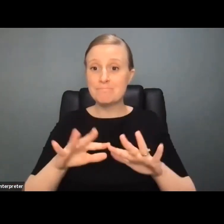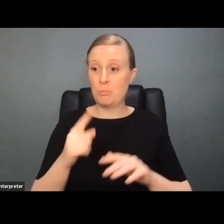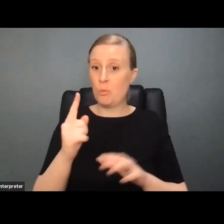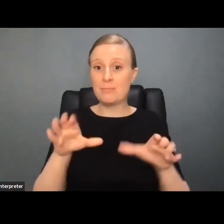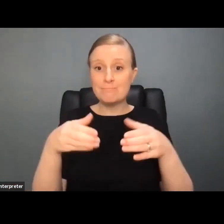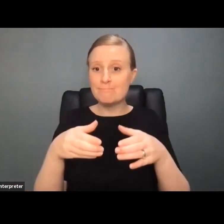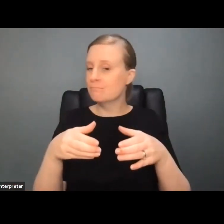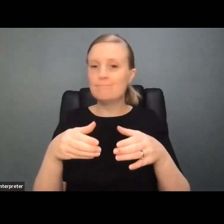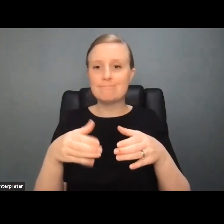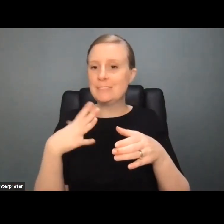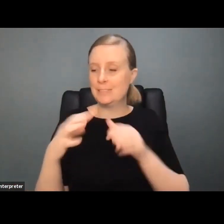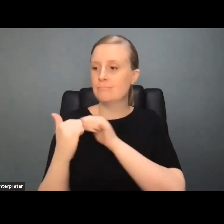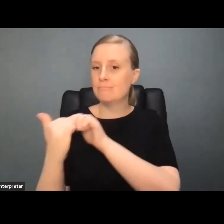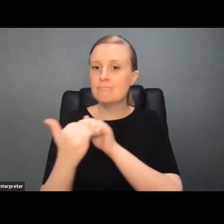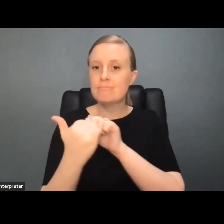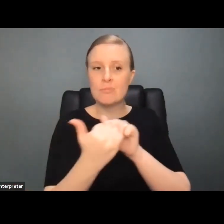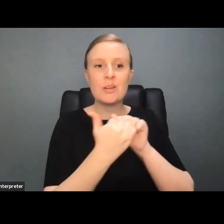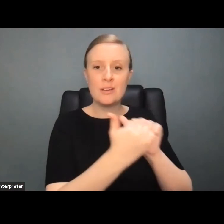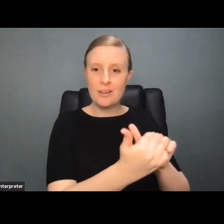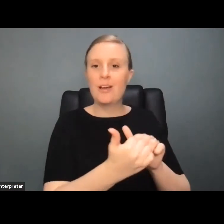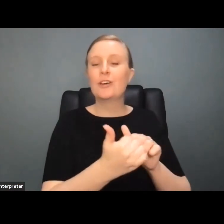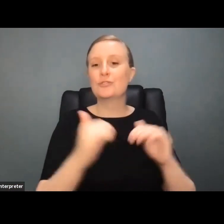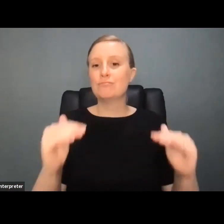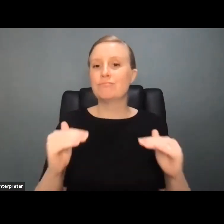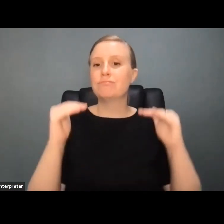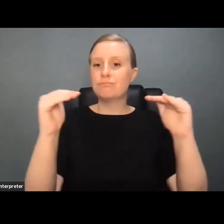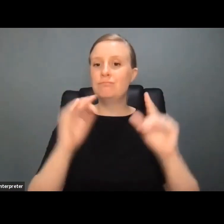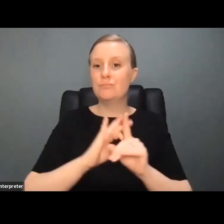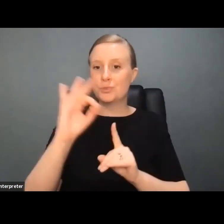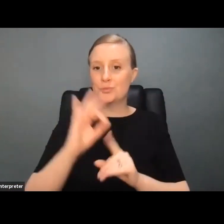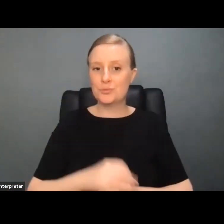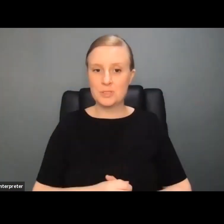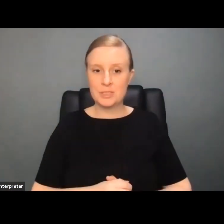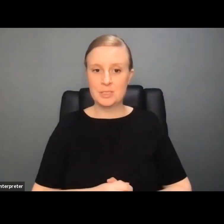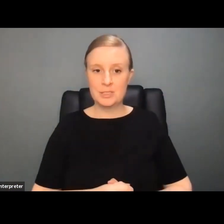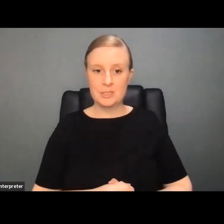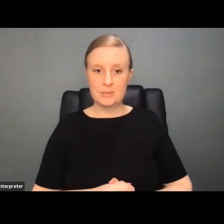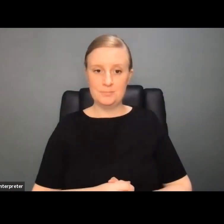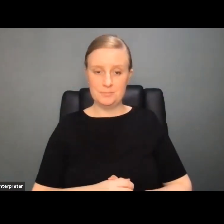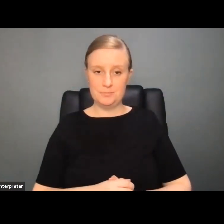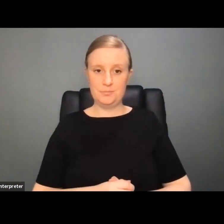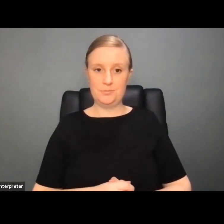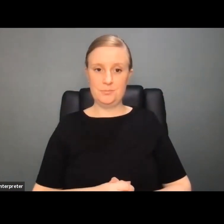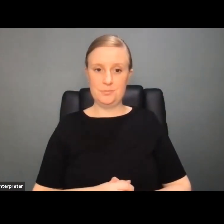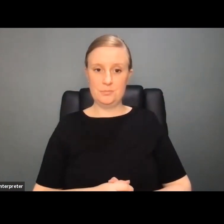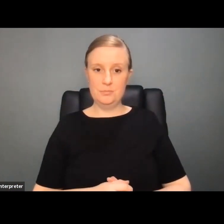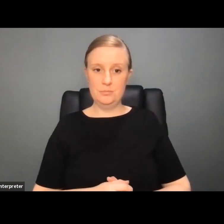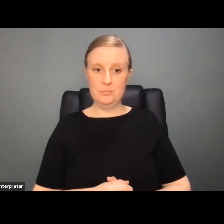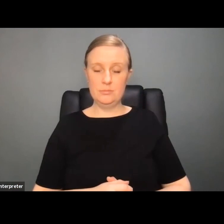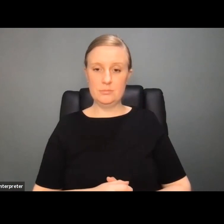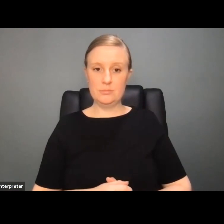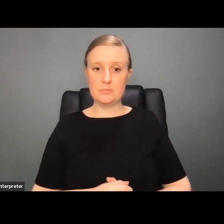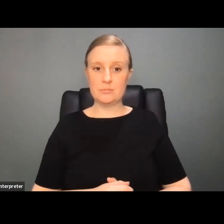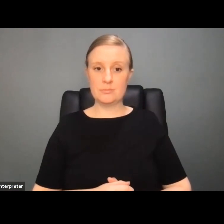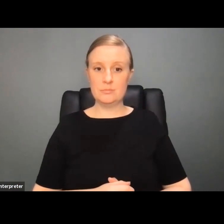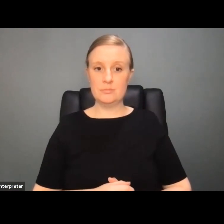but just to say that you will be sent links and information on the email, and a